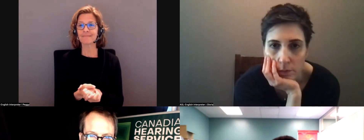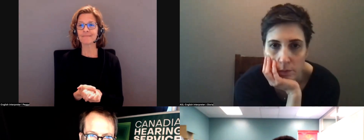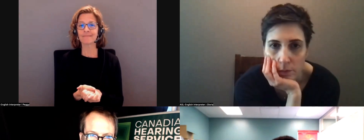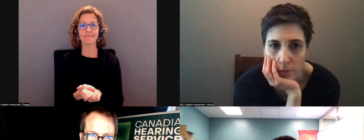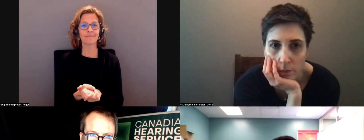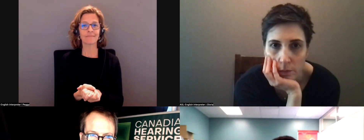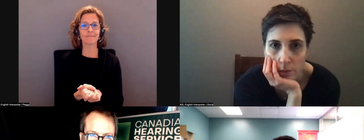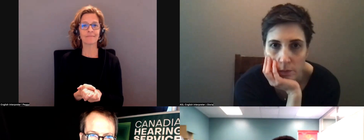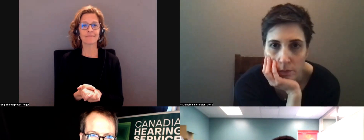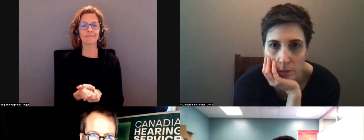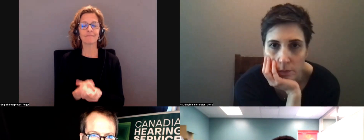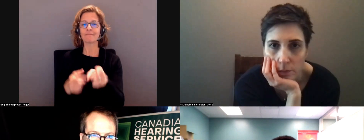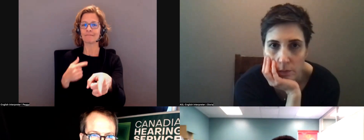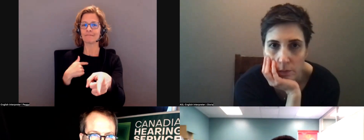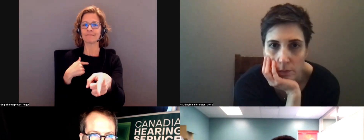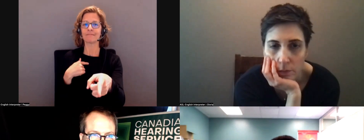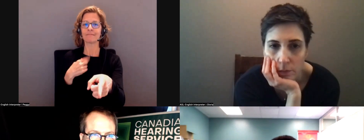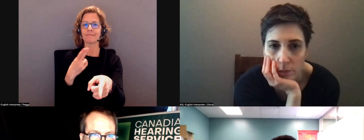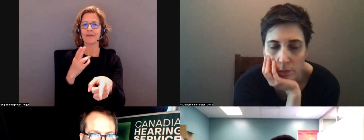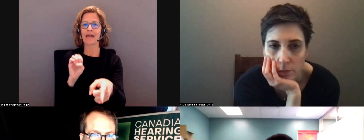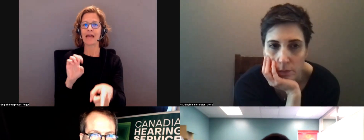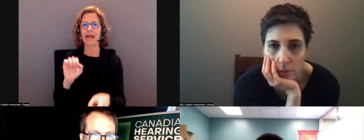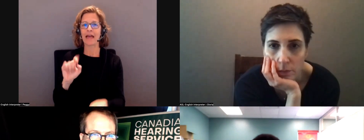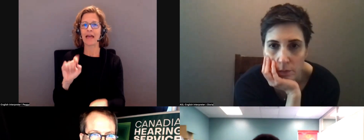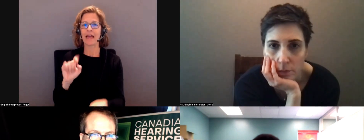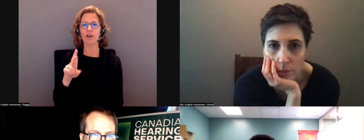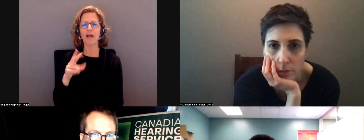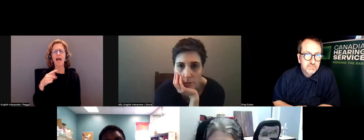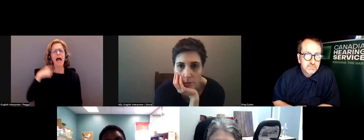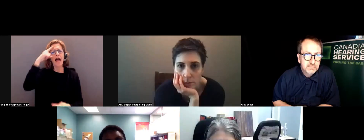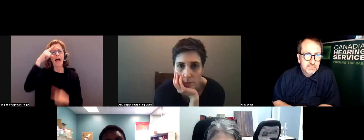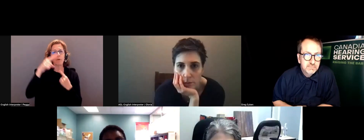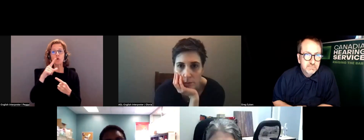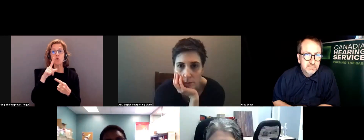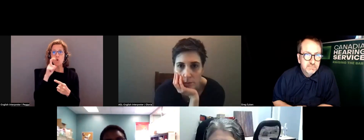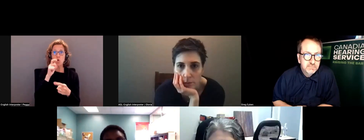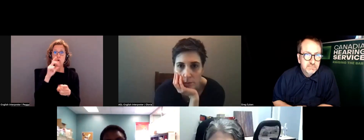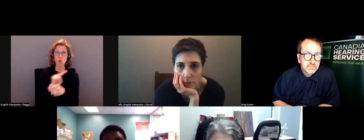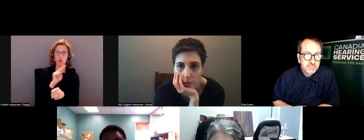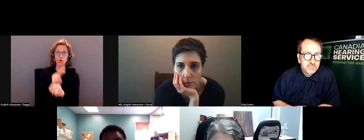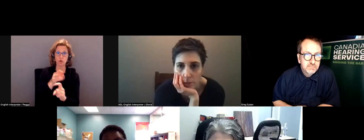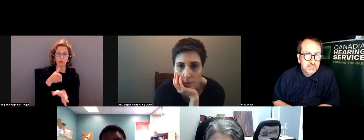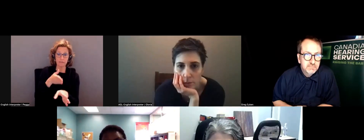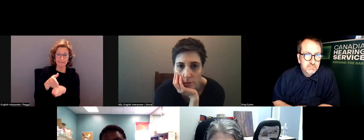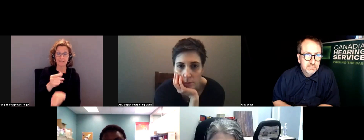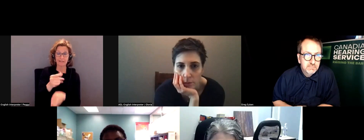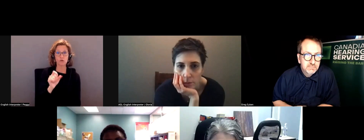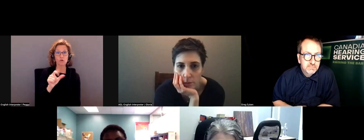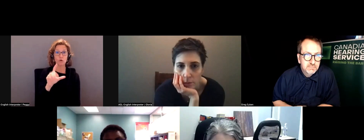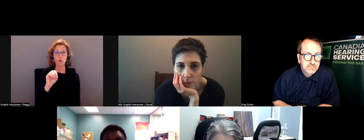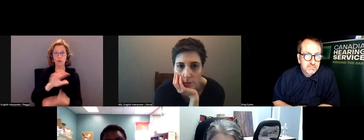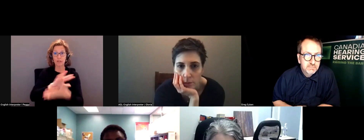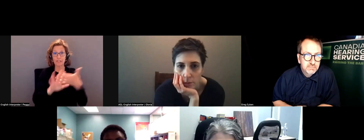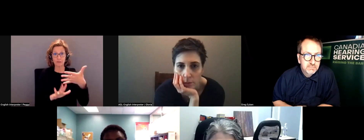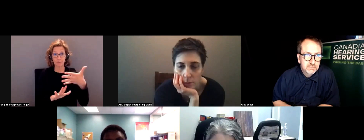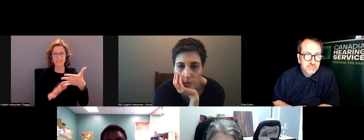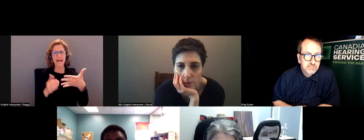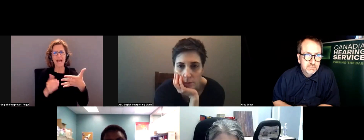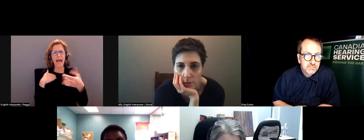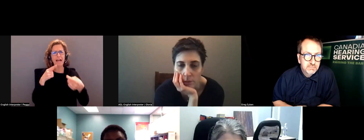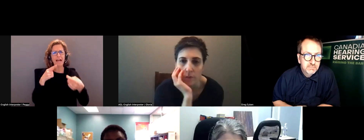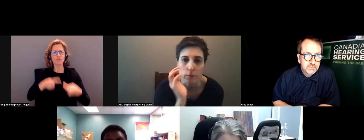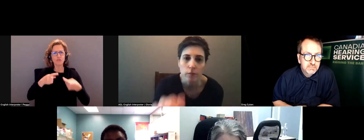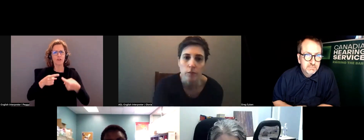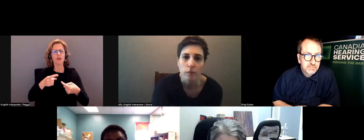I wondered if the people who are using Google Suites had any trouble getting authenticated. Okay. That was an issue for